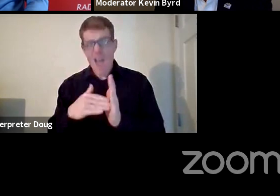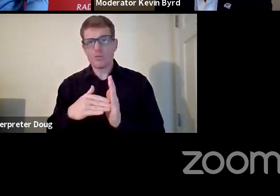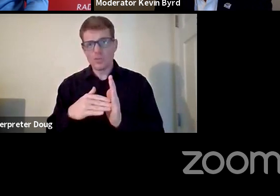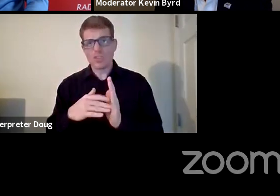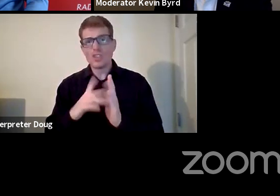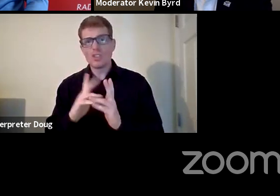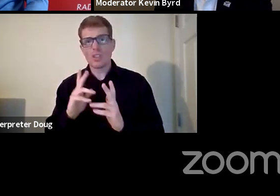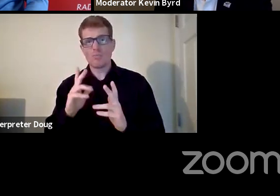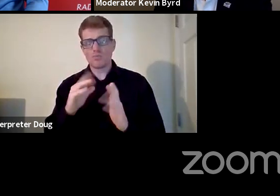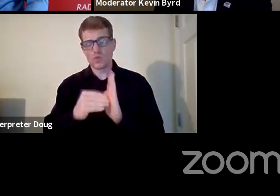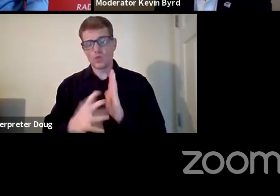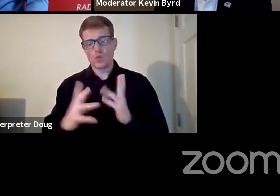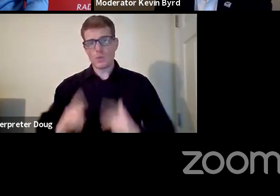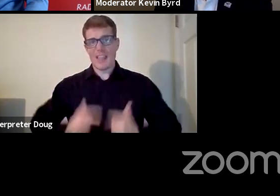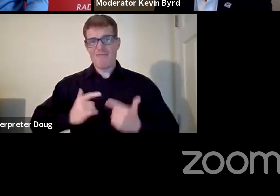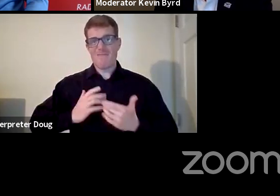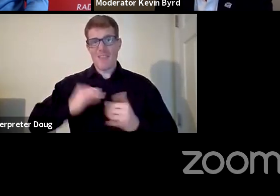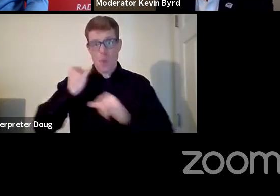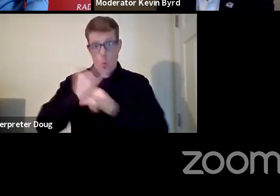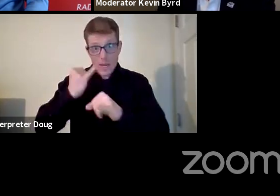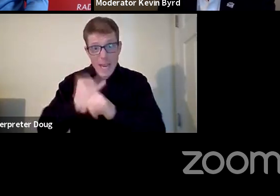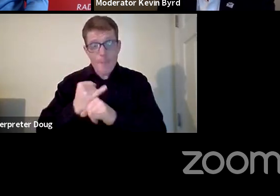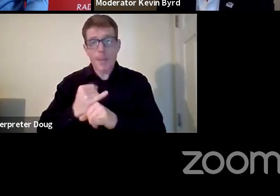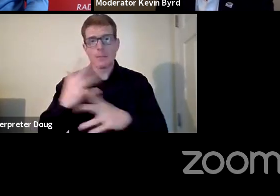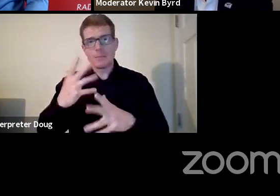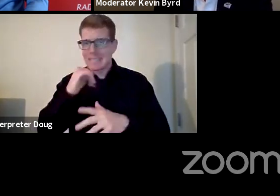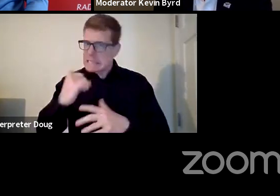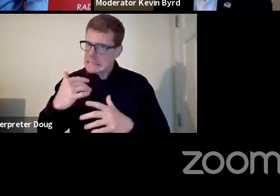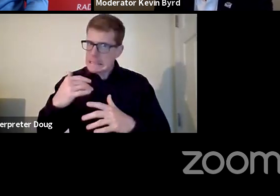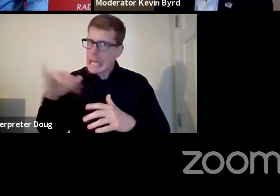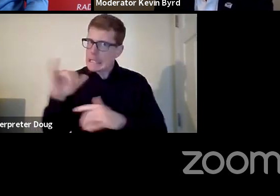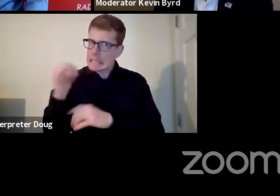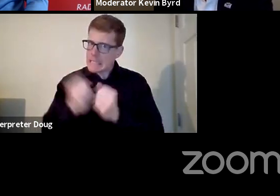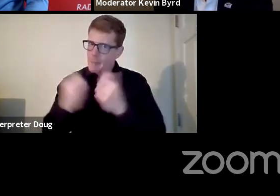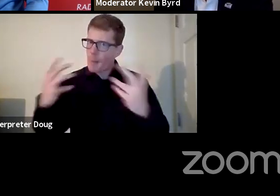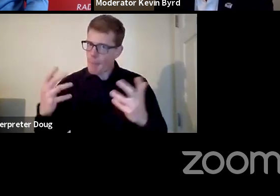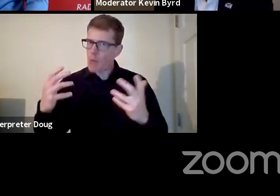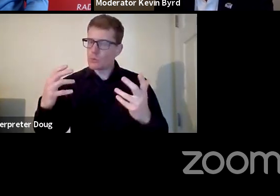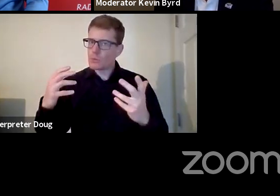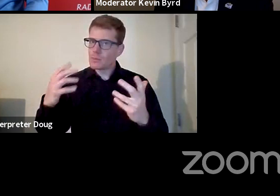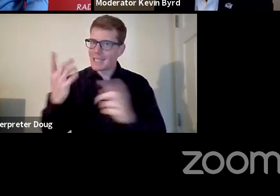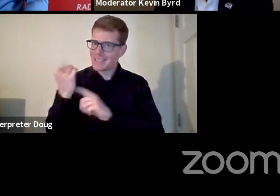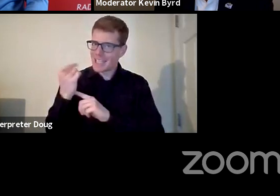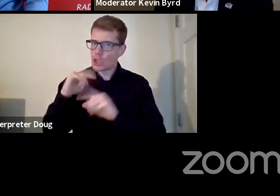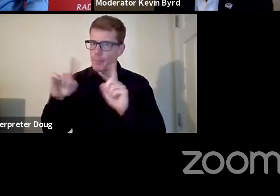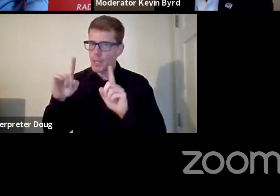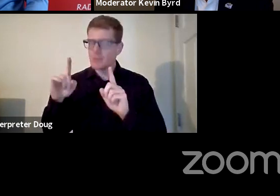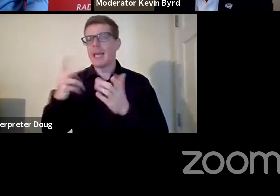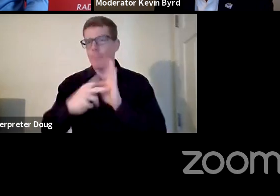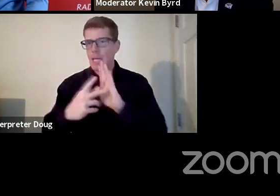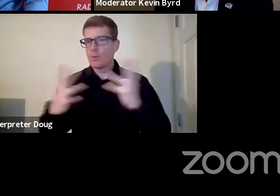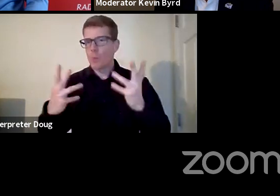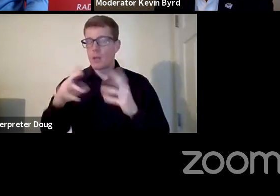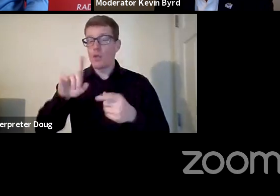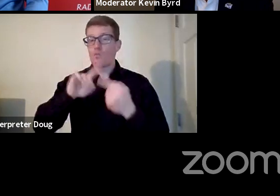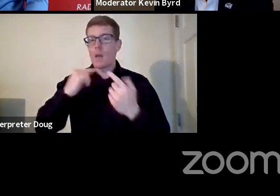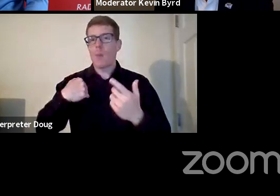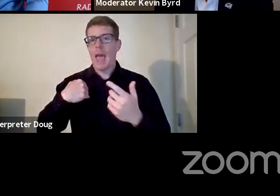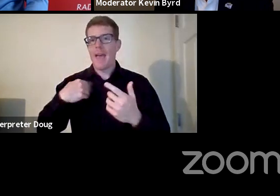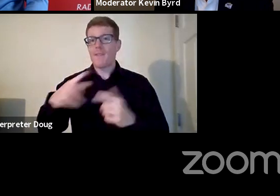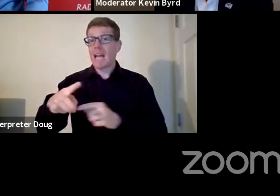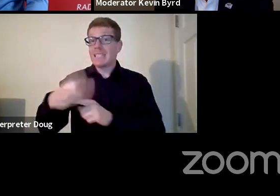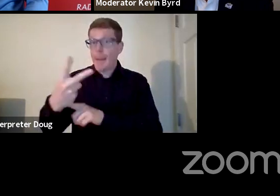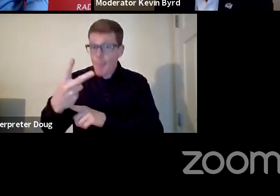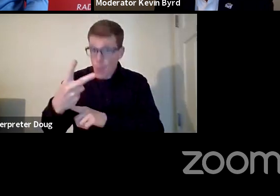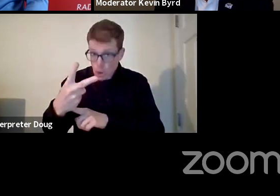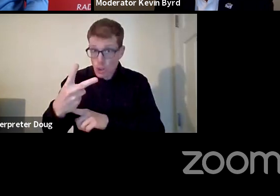isolation. But then that means that when we have doubles, we're gonna have those, the roommates are gonna be essentially considered